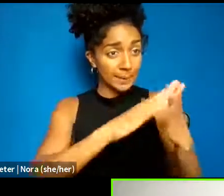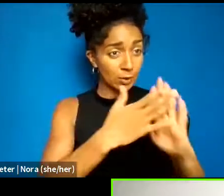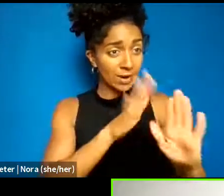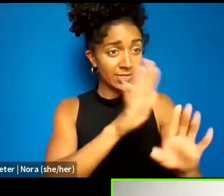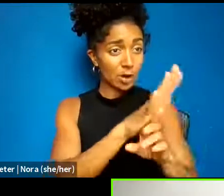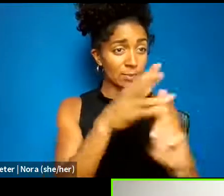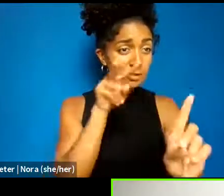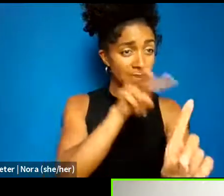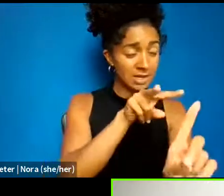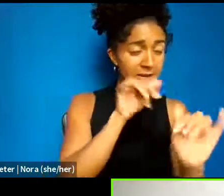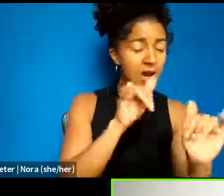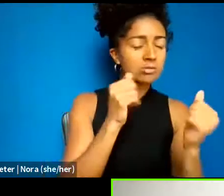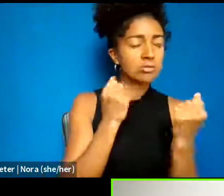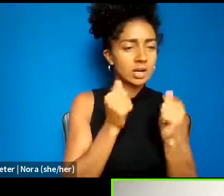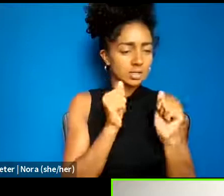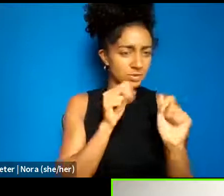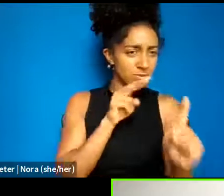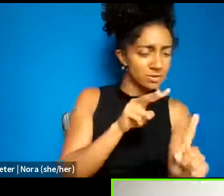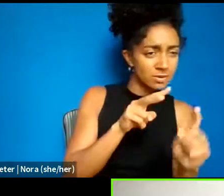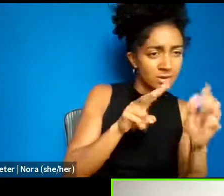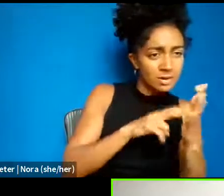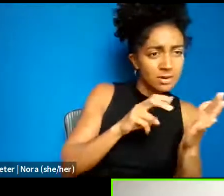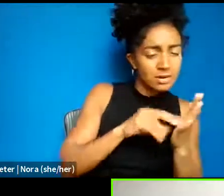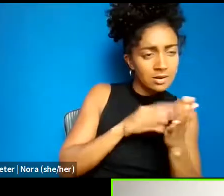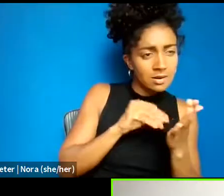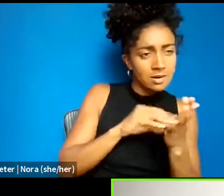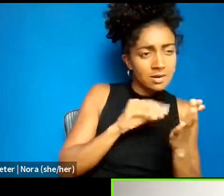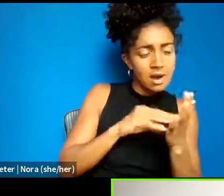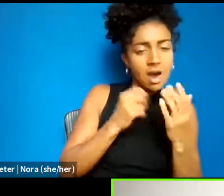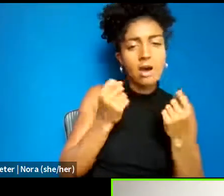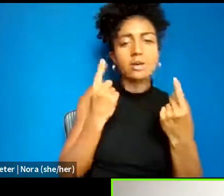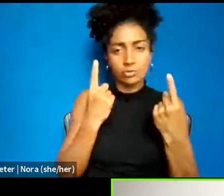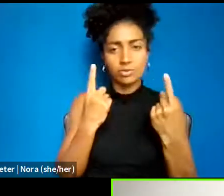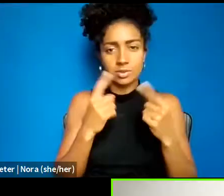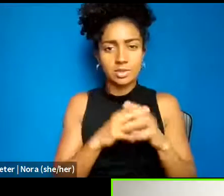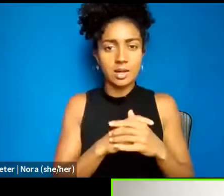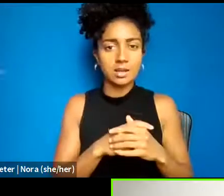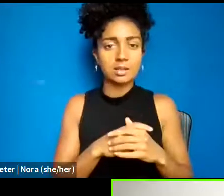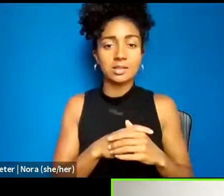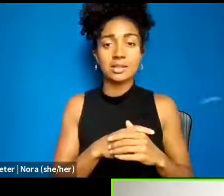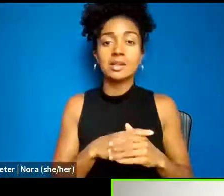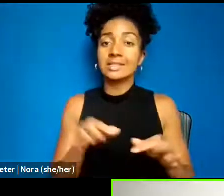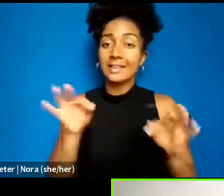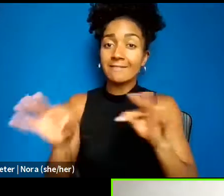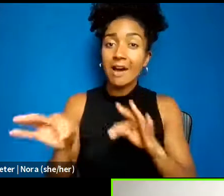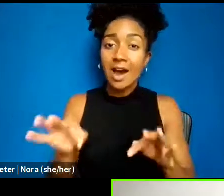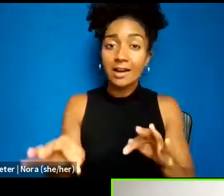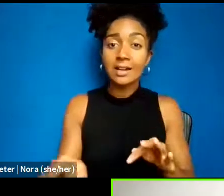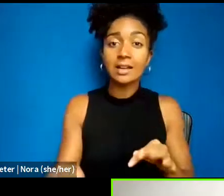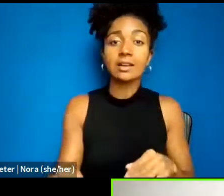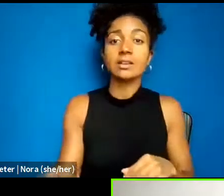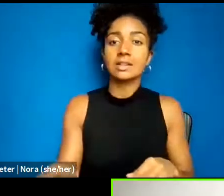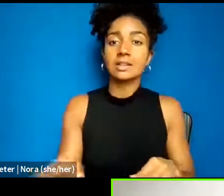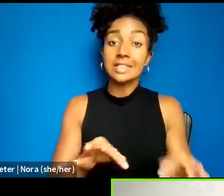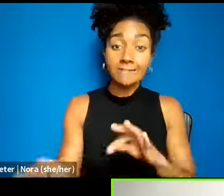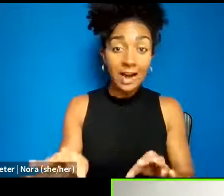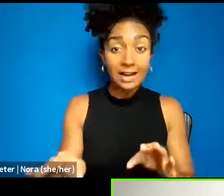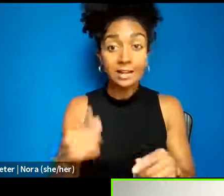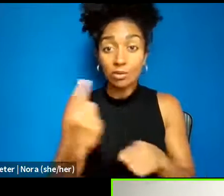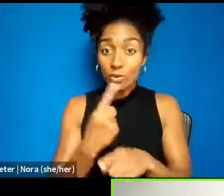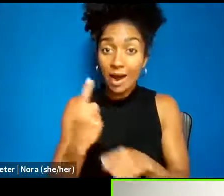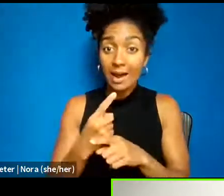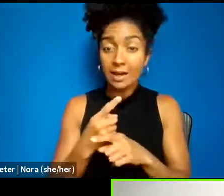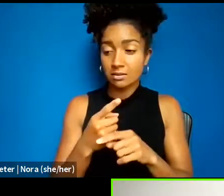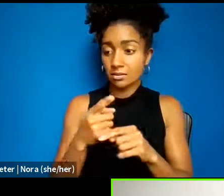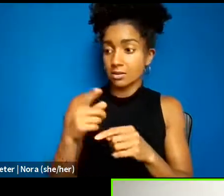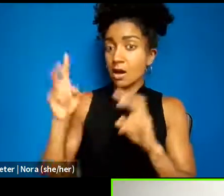to solve for. Defining, really defining the right problems. Are we trying to define the right problem? And I